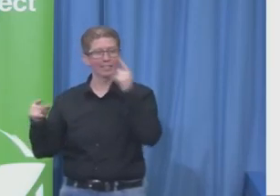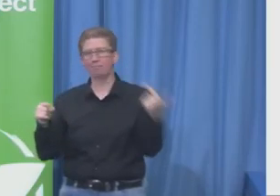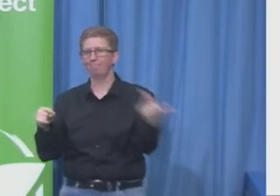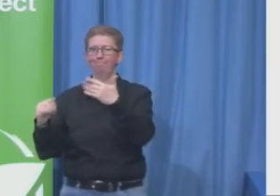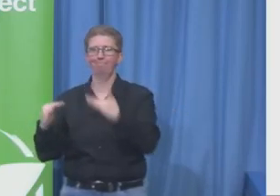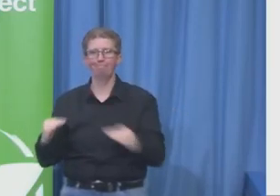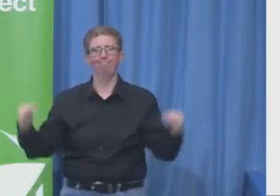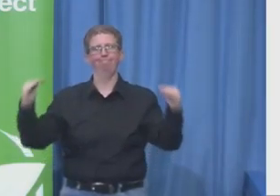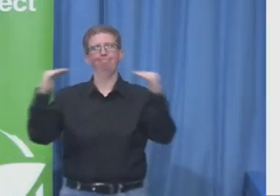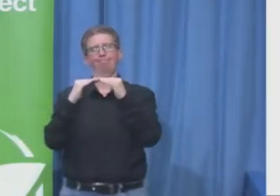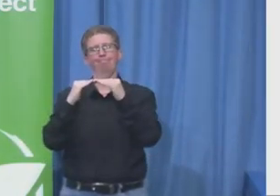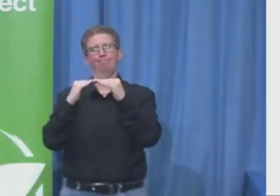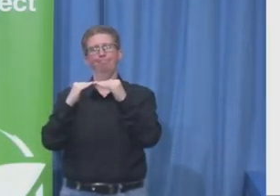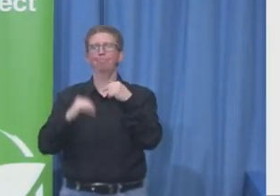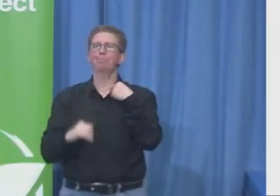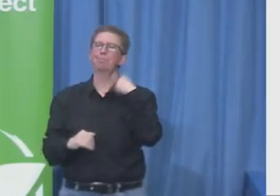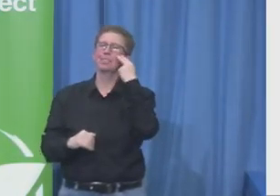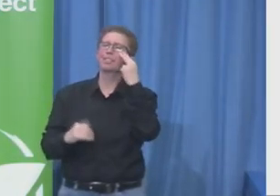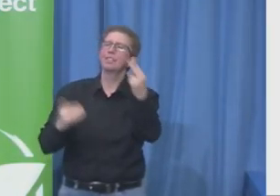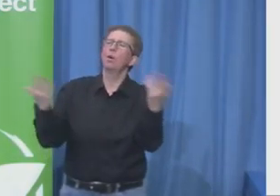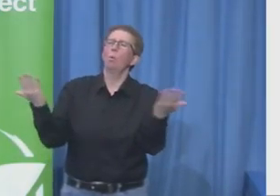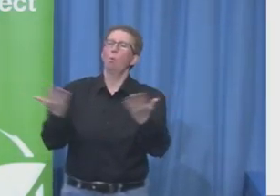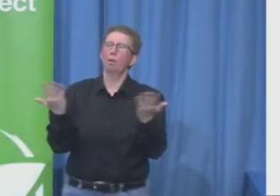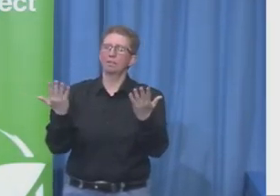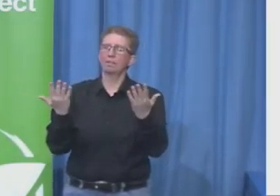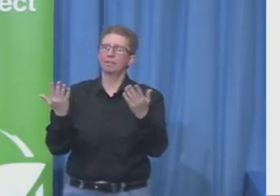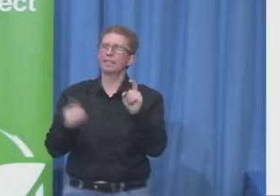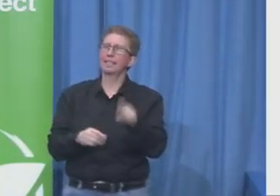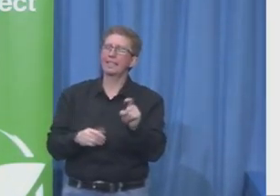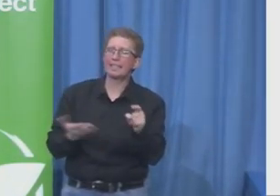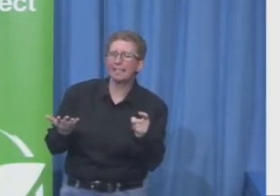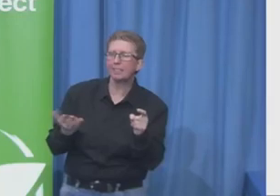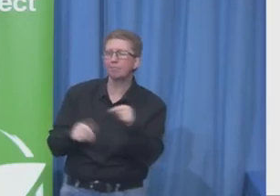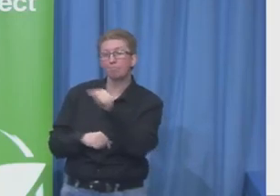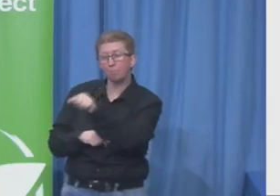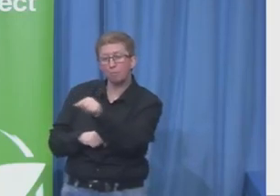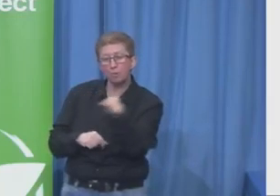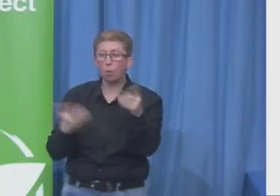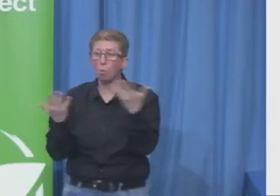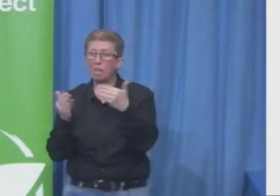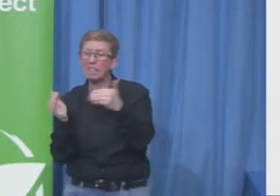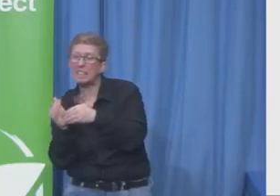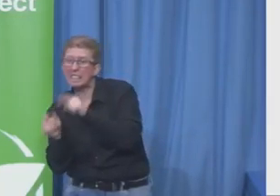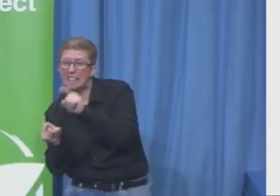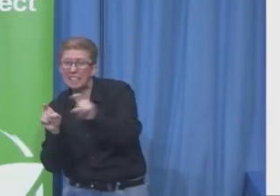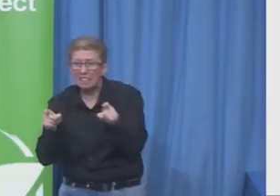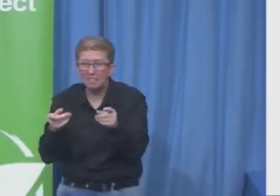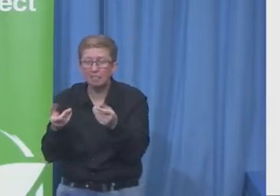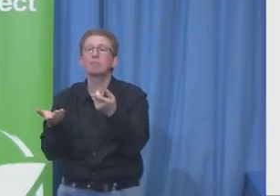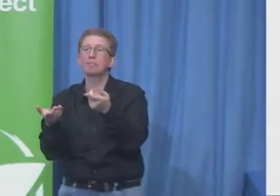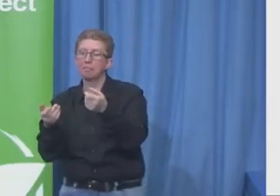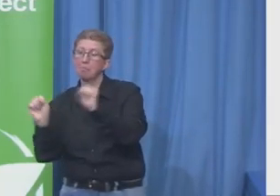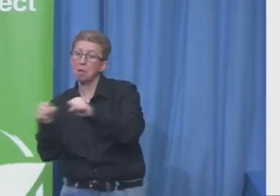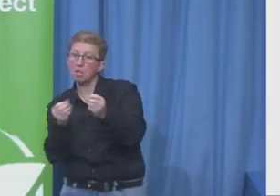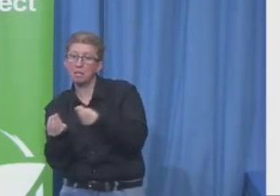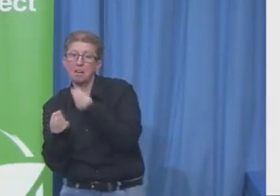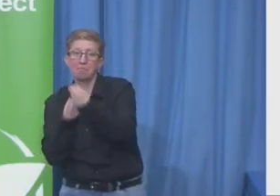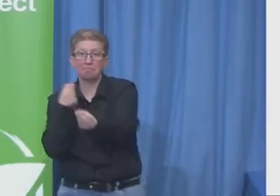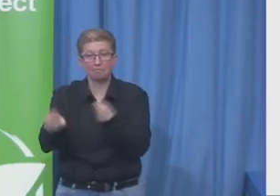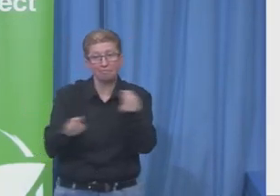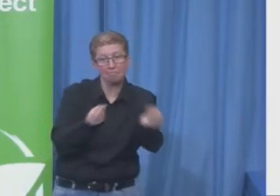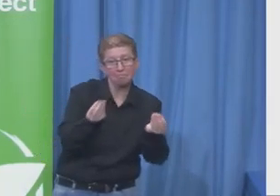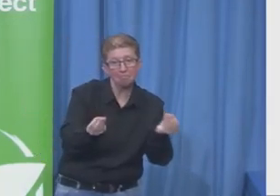people, and then of course looks at the issue around disability inclusion. Now, I also need to quickly say that the